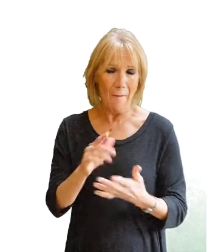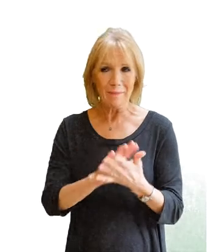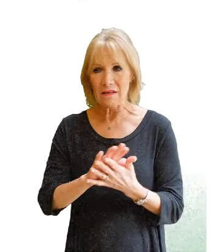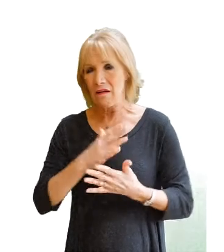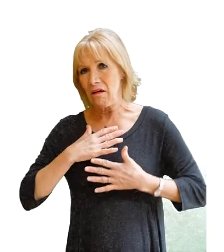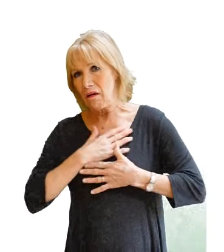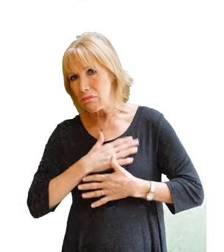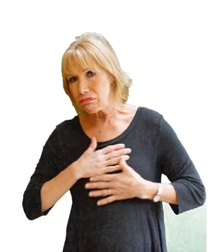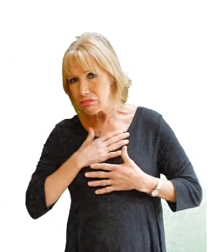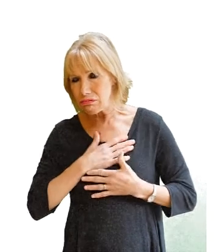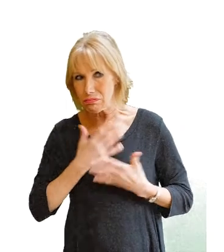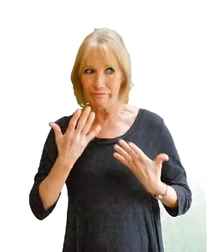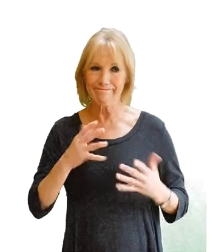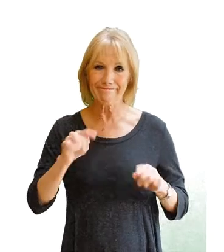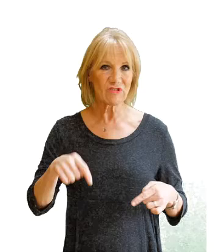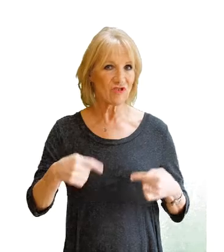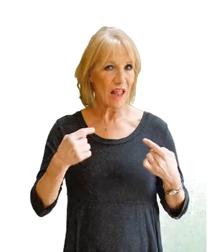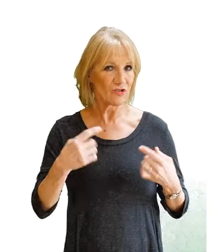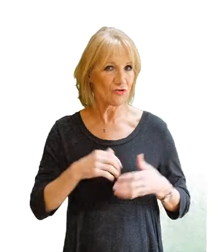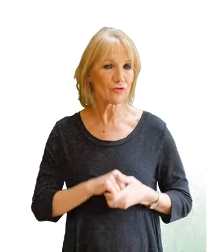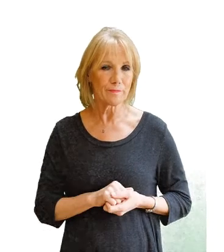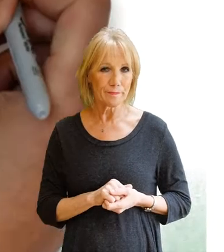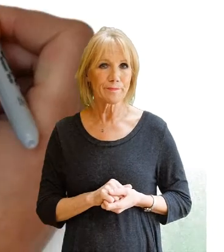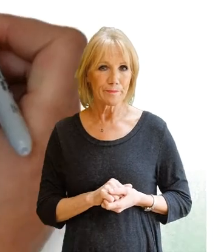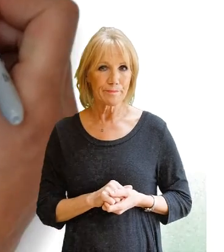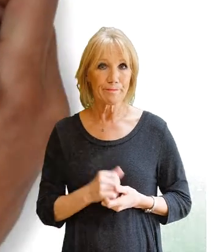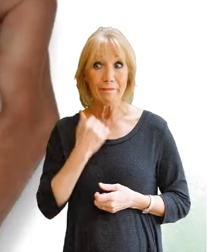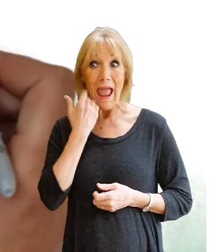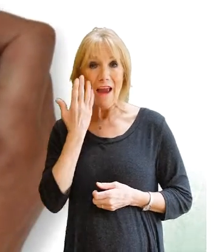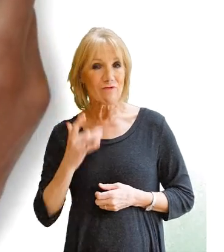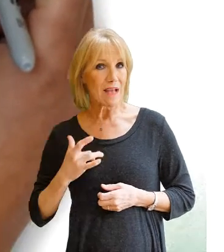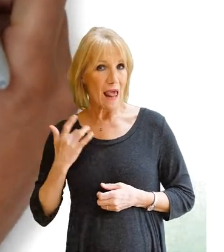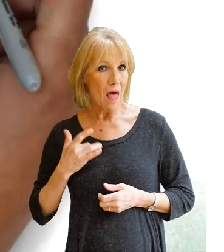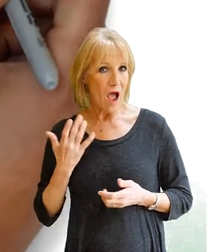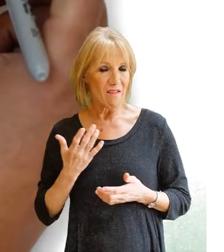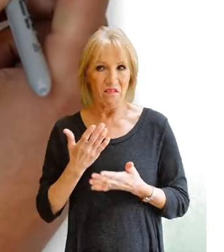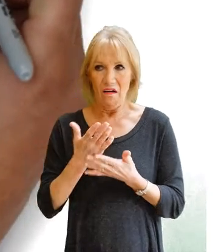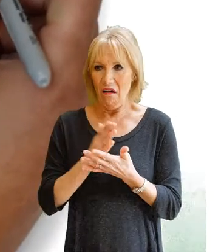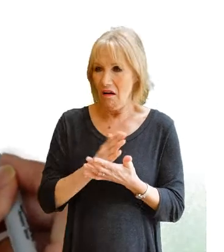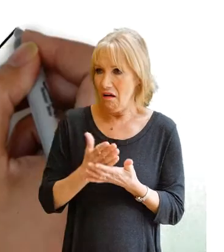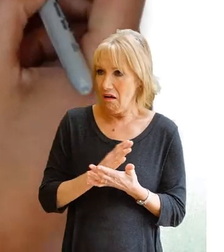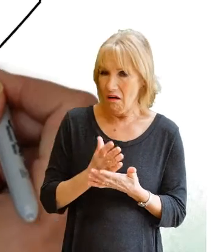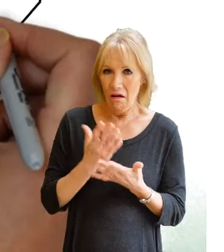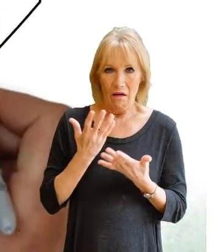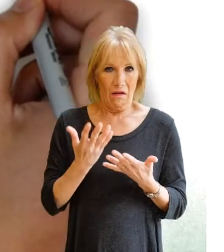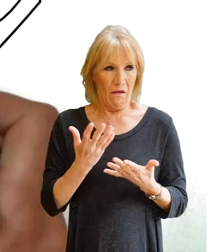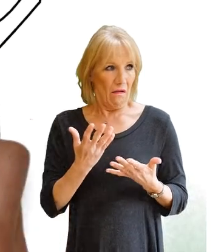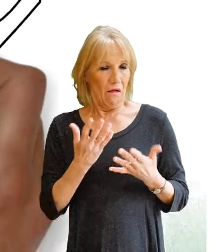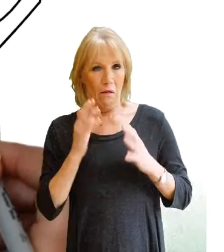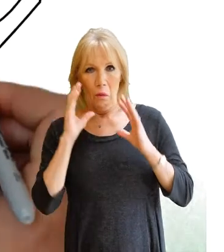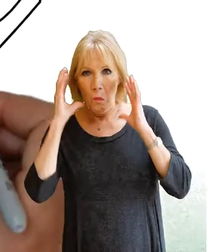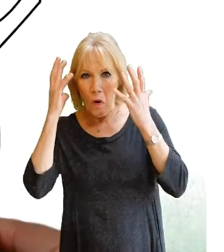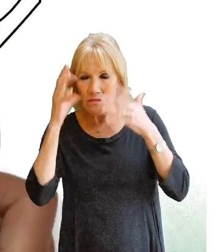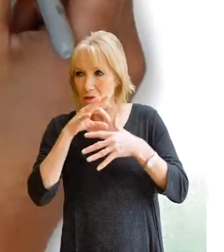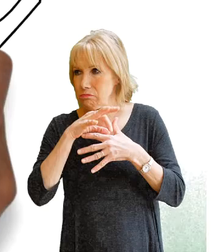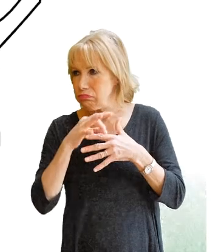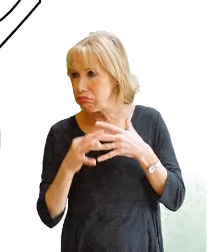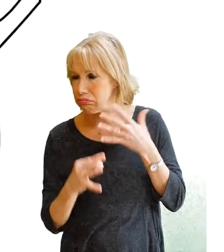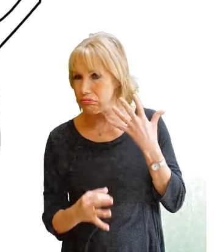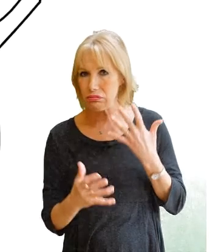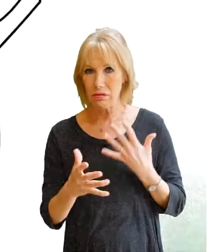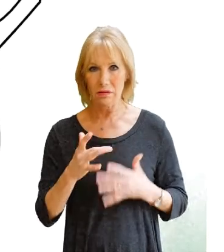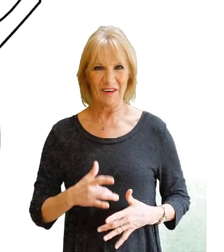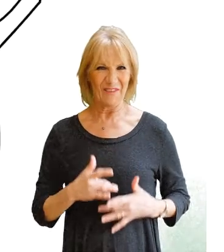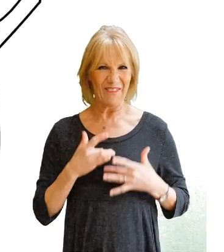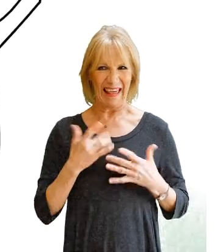toll? It's certainly living in challenging times. When day-to-day life becomes so uncertain and there are more and more things to worry about, you can